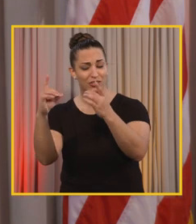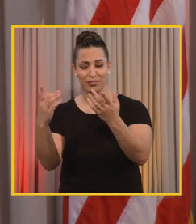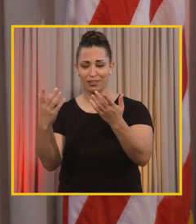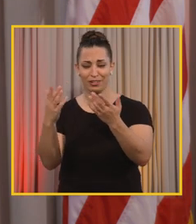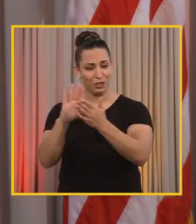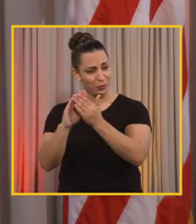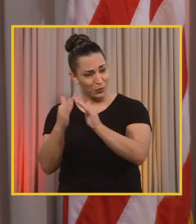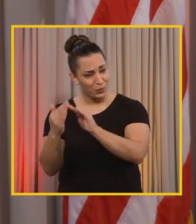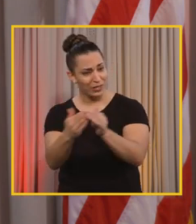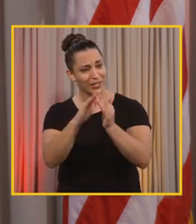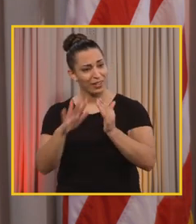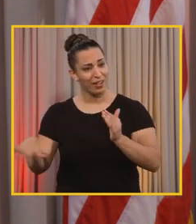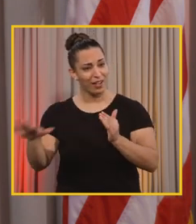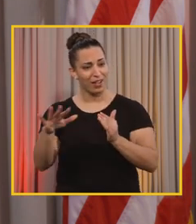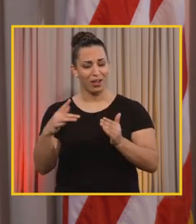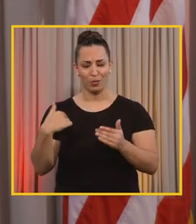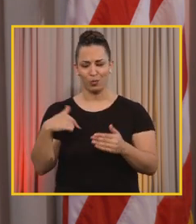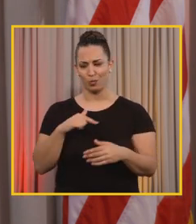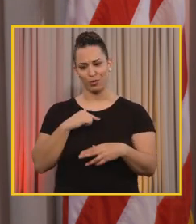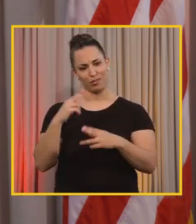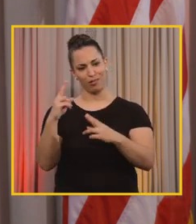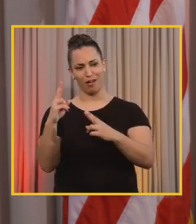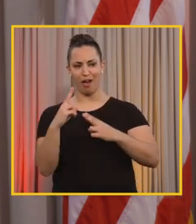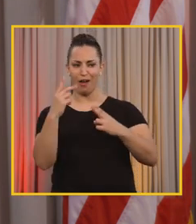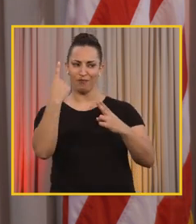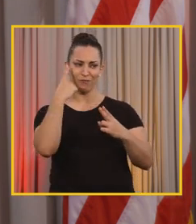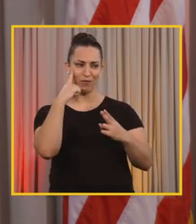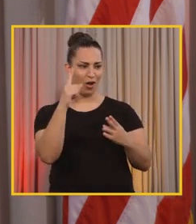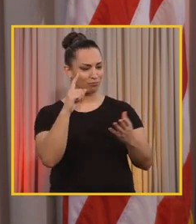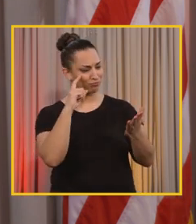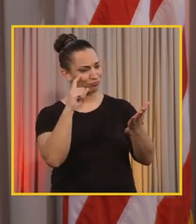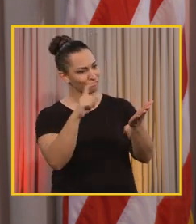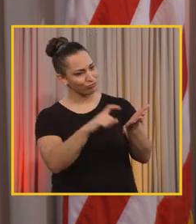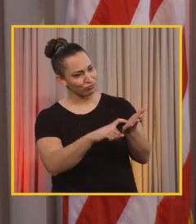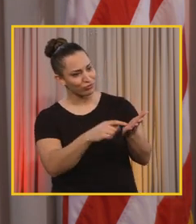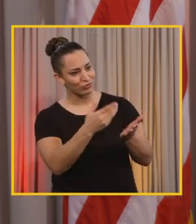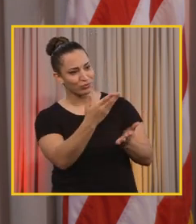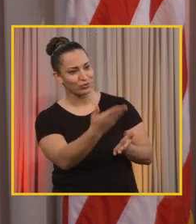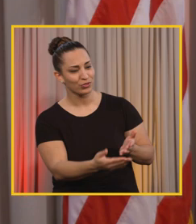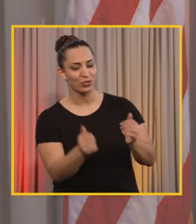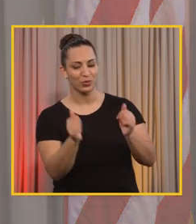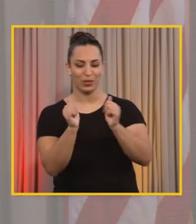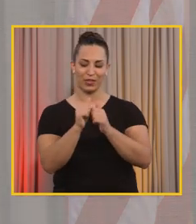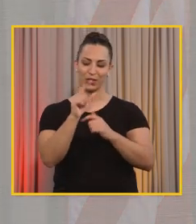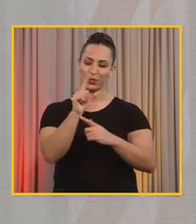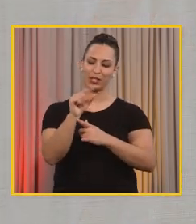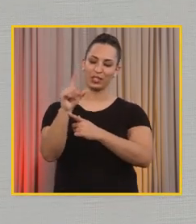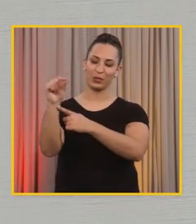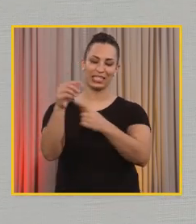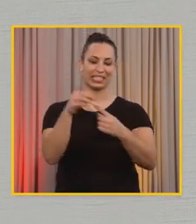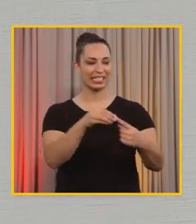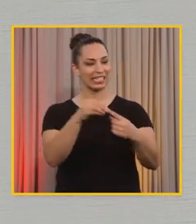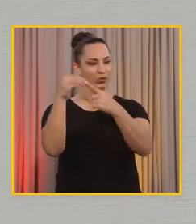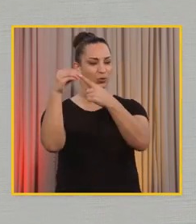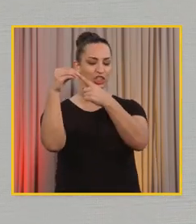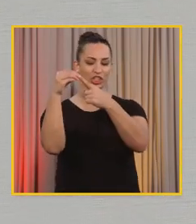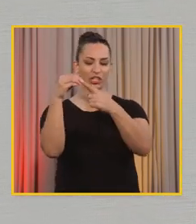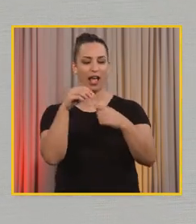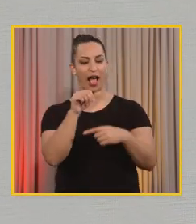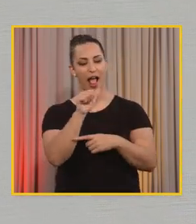and the community, it is an honor for us to recognize you with the